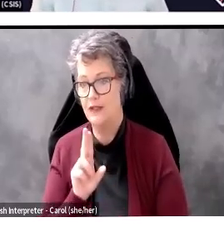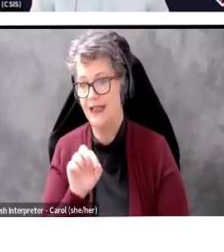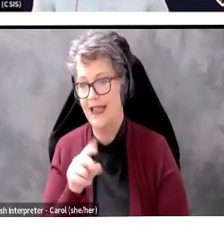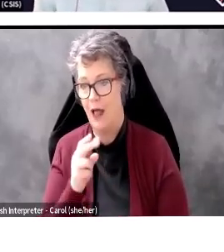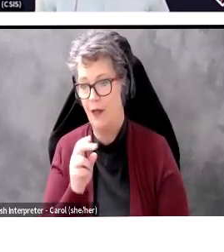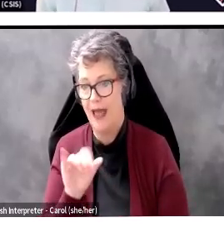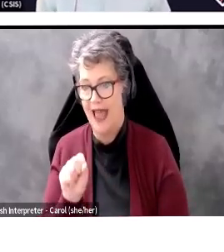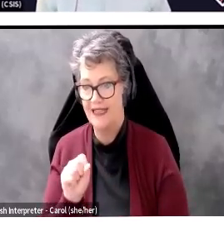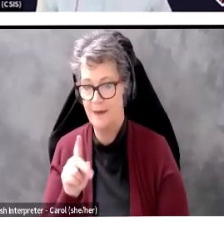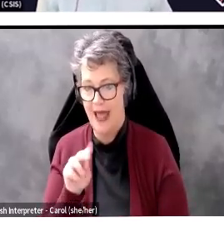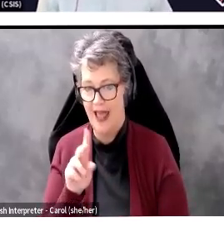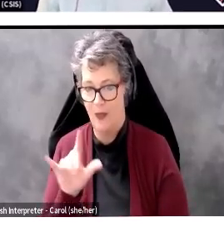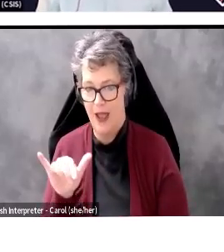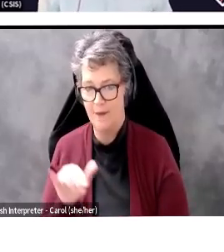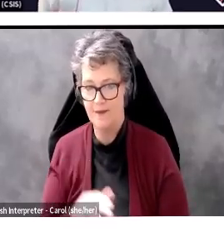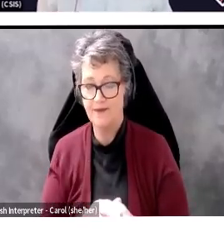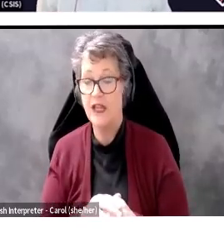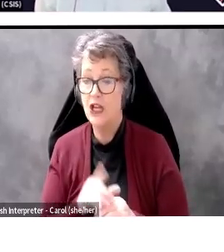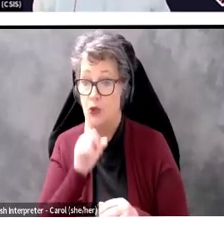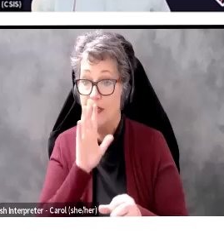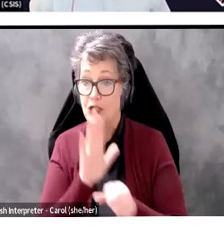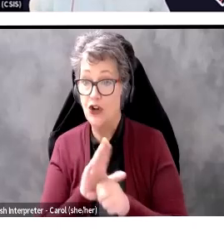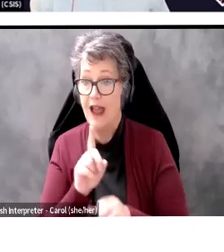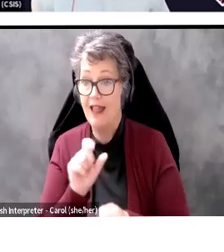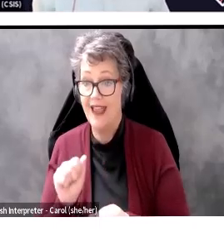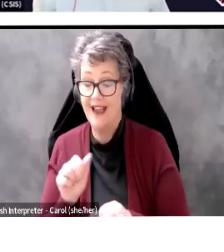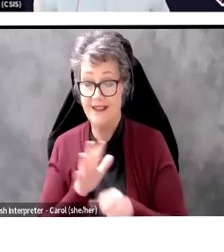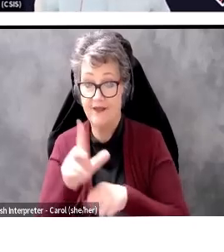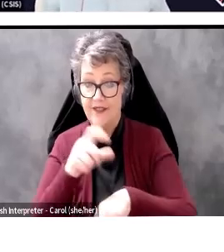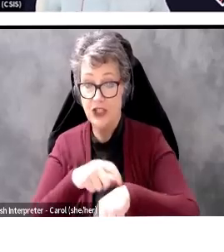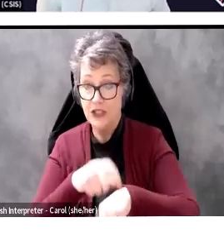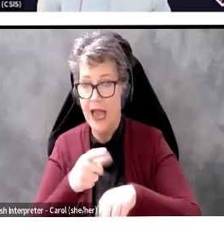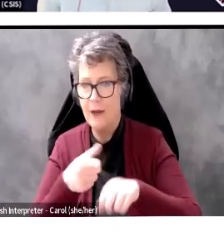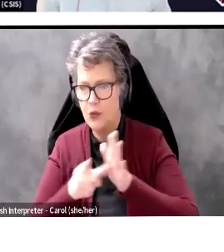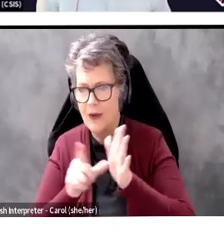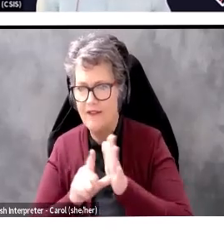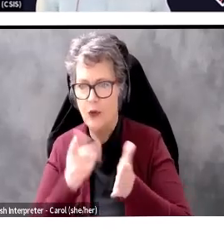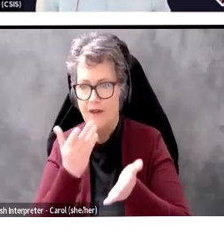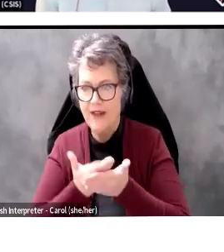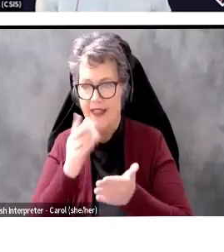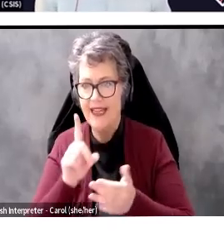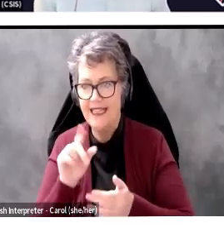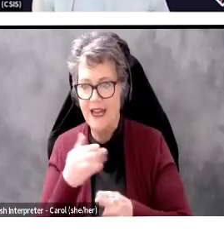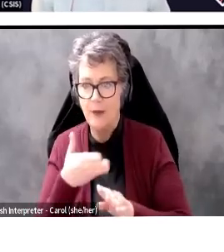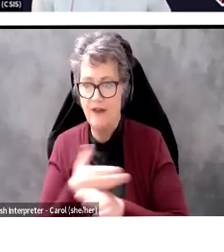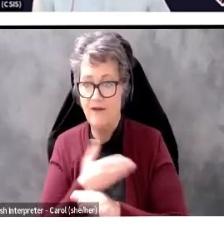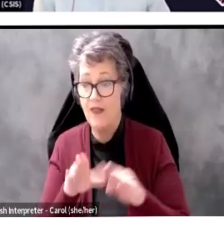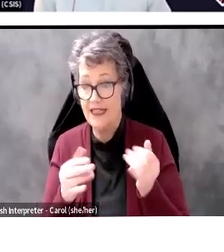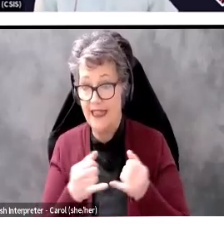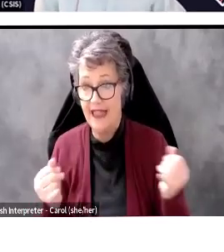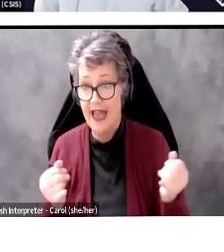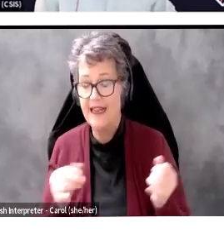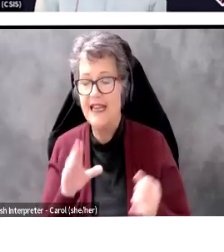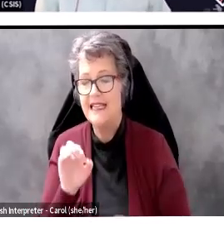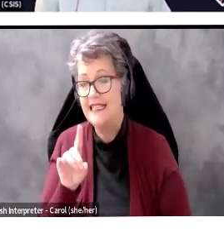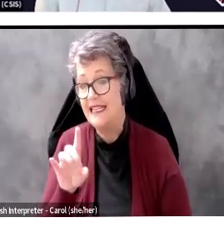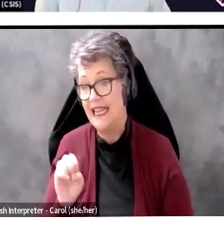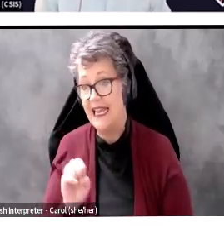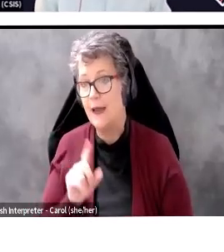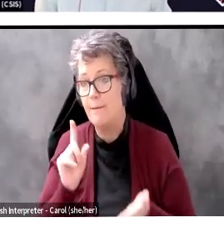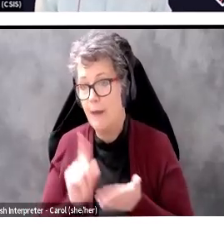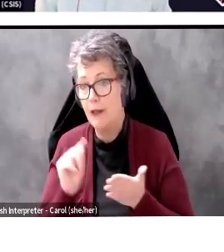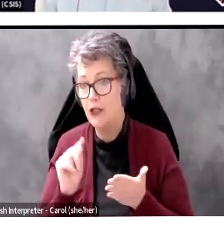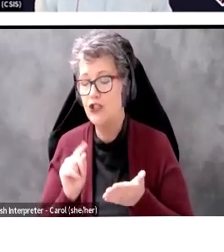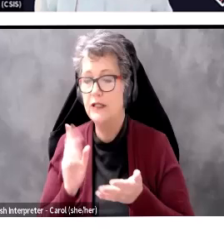pathway. To ensure that LEAs have sufficient time to review and validate their data before the deadline, the CDE now